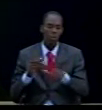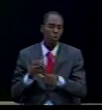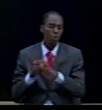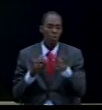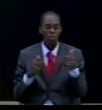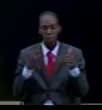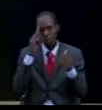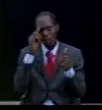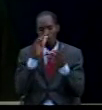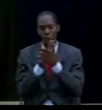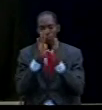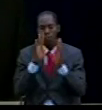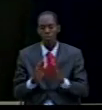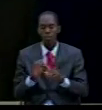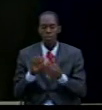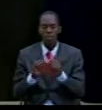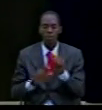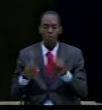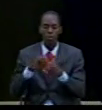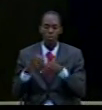world to pray